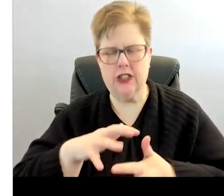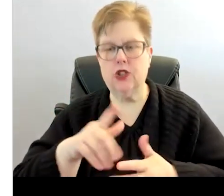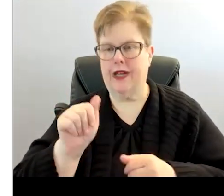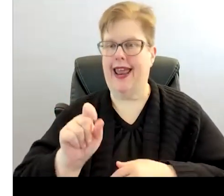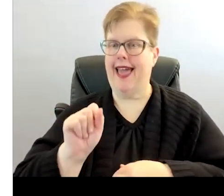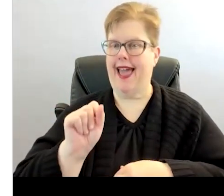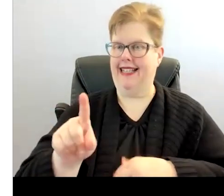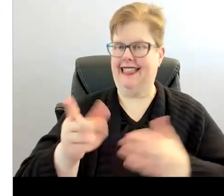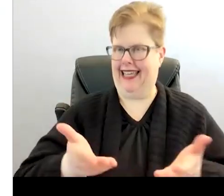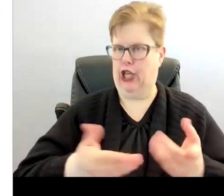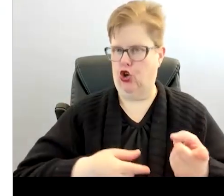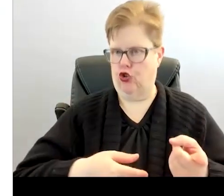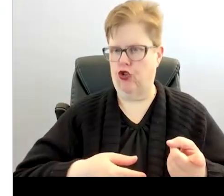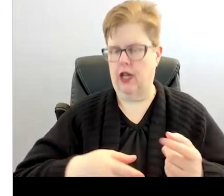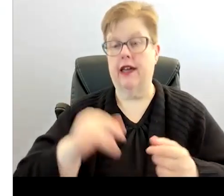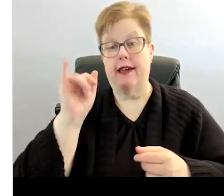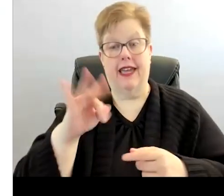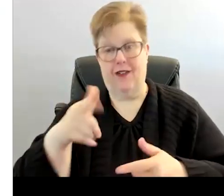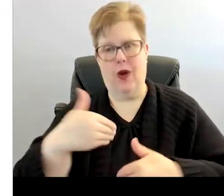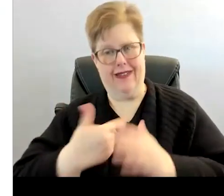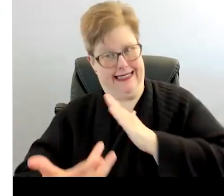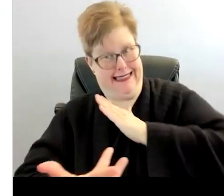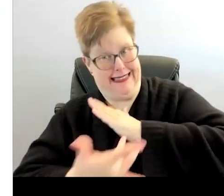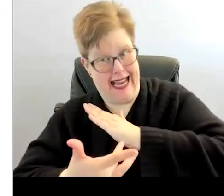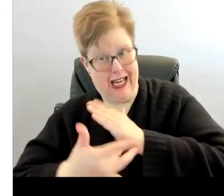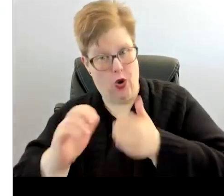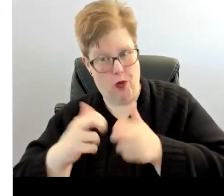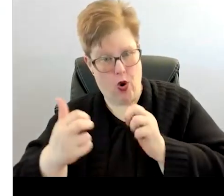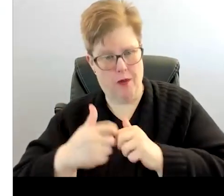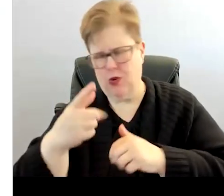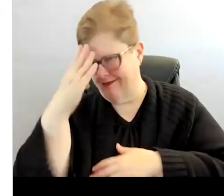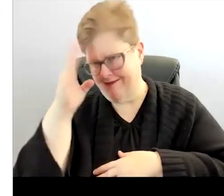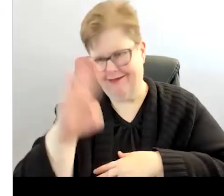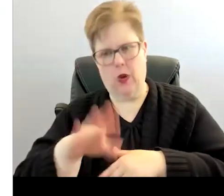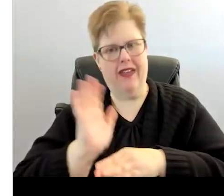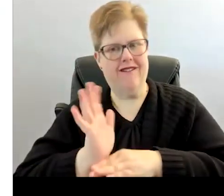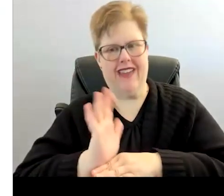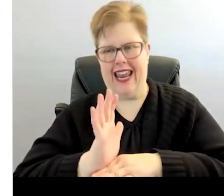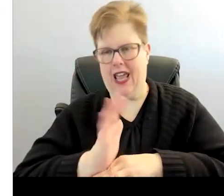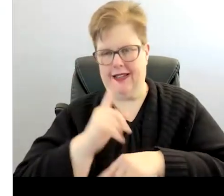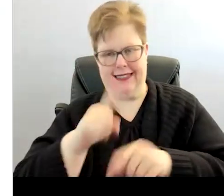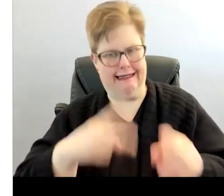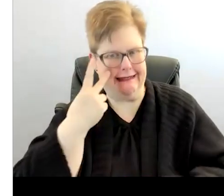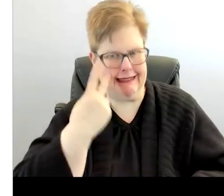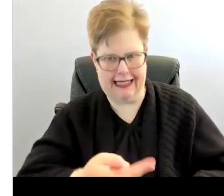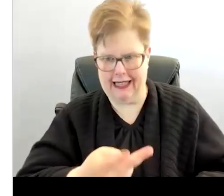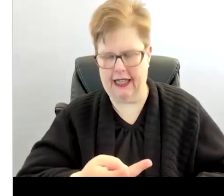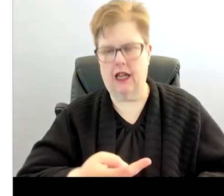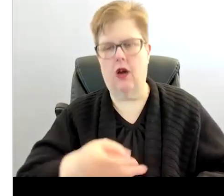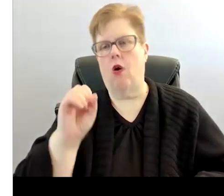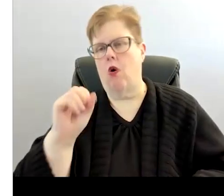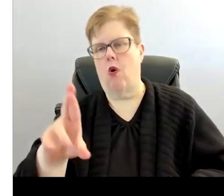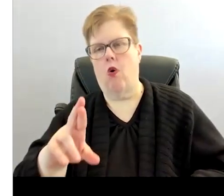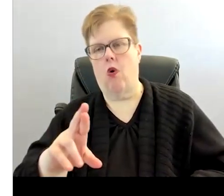that here. If you're having a technical problem, so you know there's a video, you can't see it, or